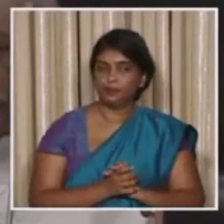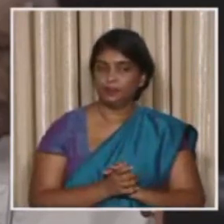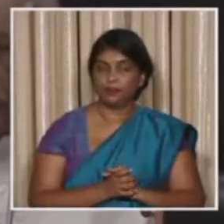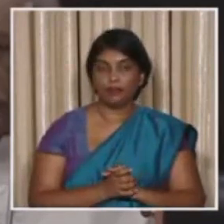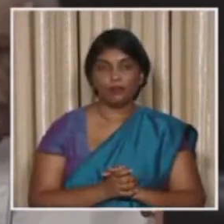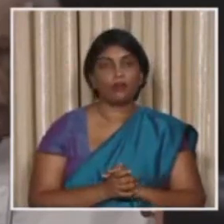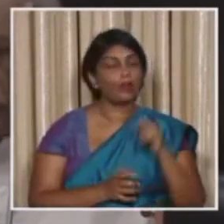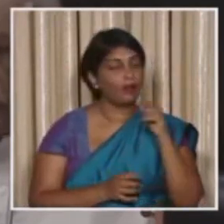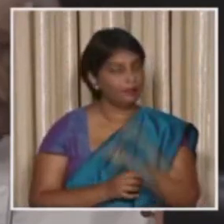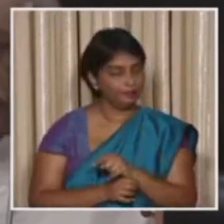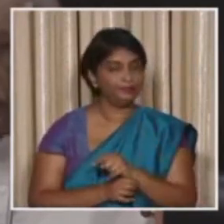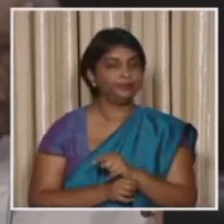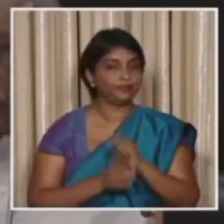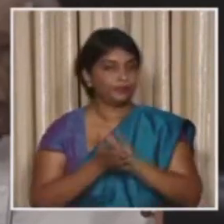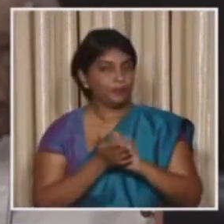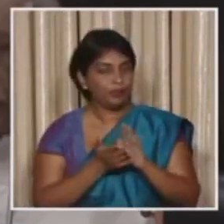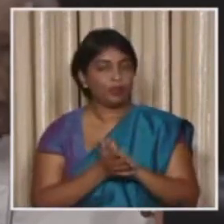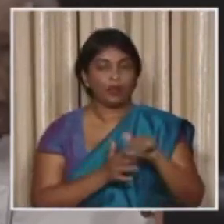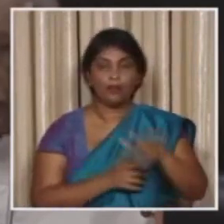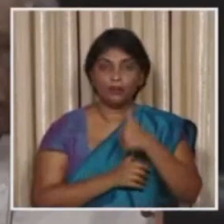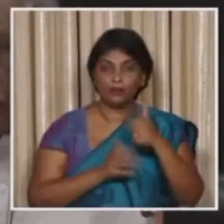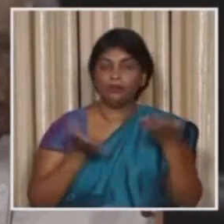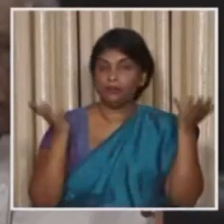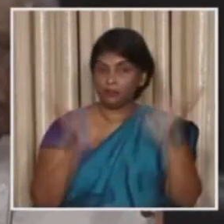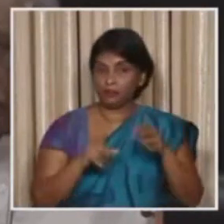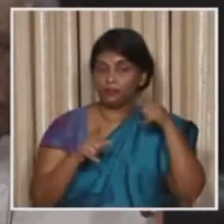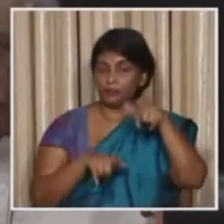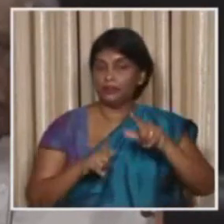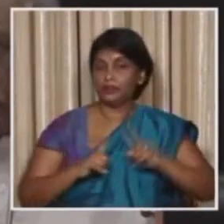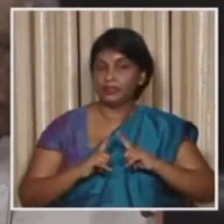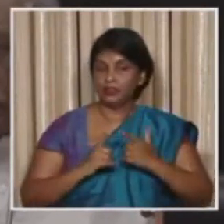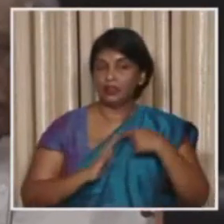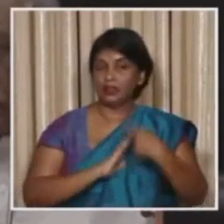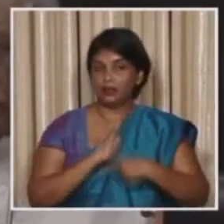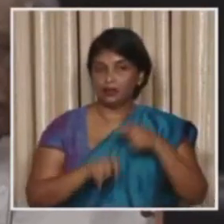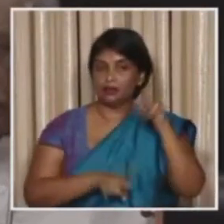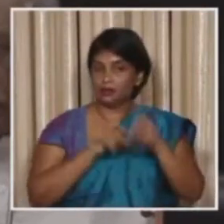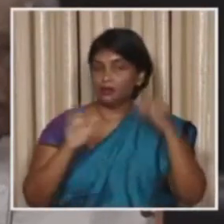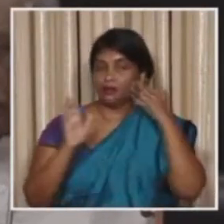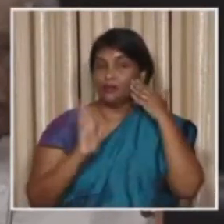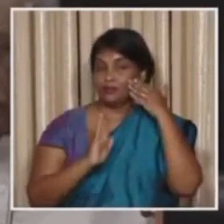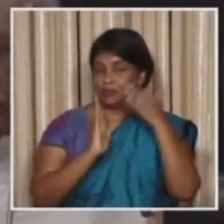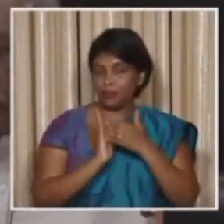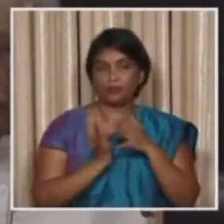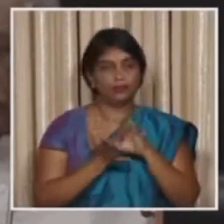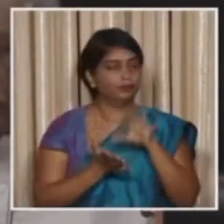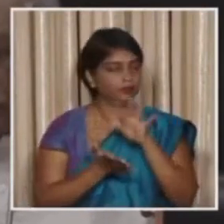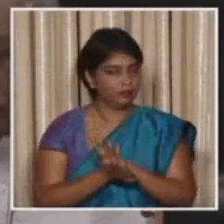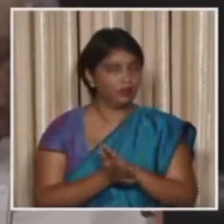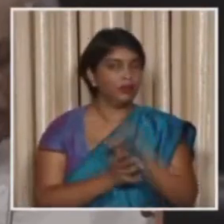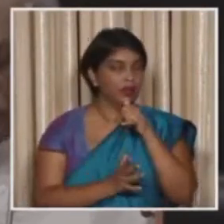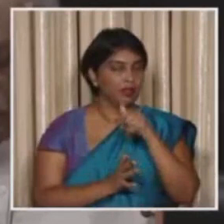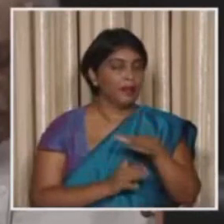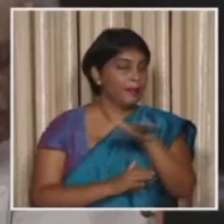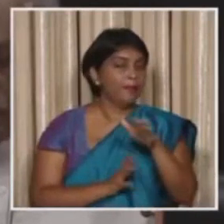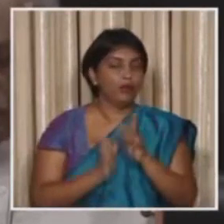in rehabilitation camps in South India. Resettlement internally displaced persons in the North and East provinces. The